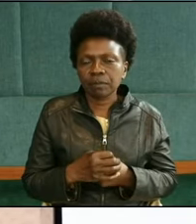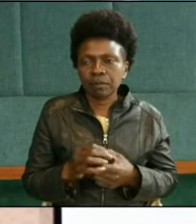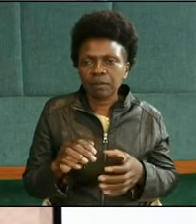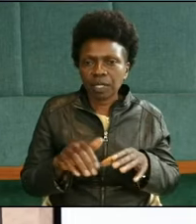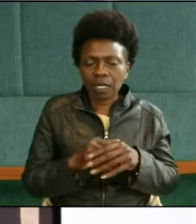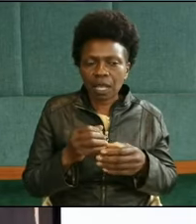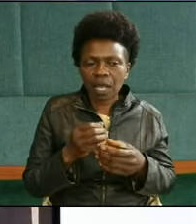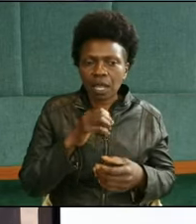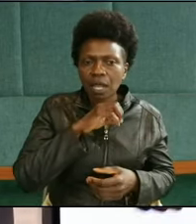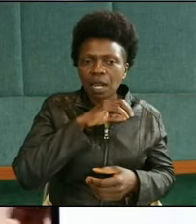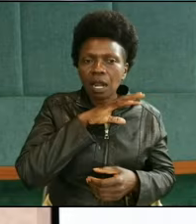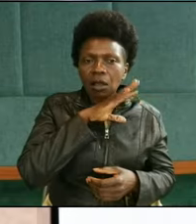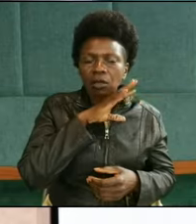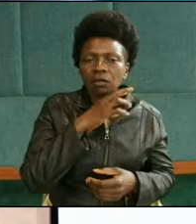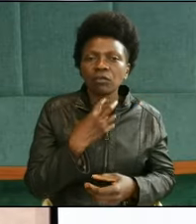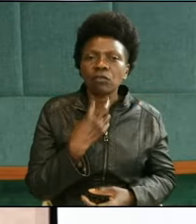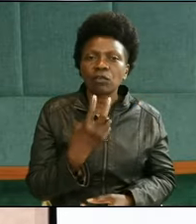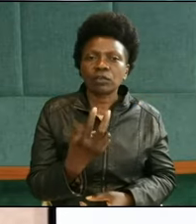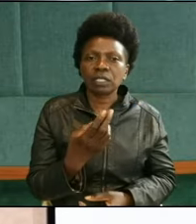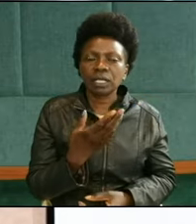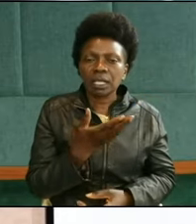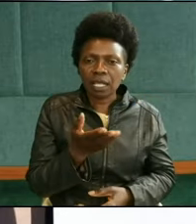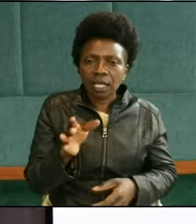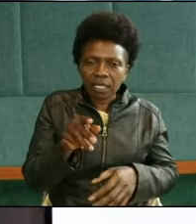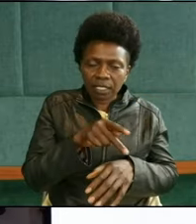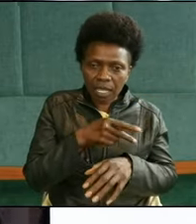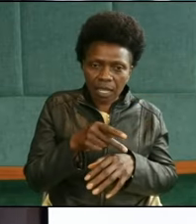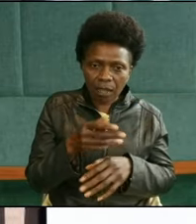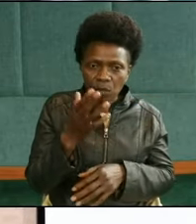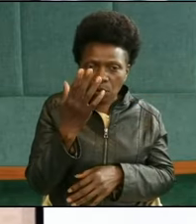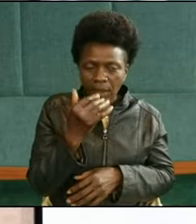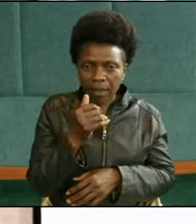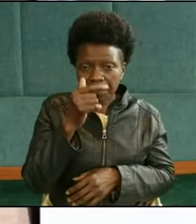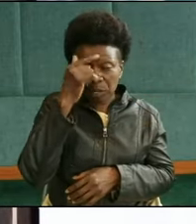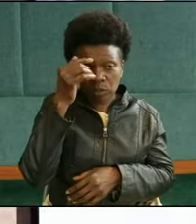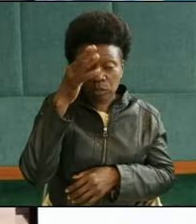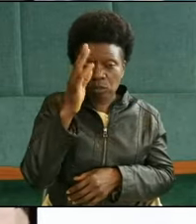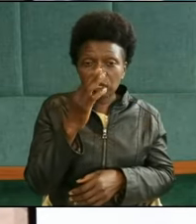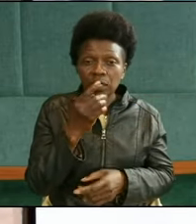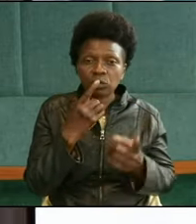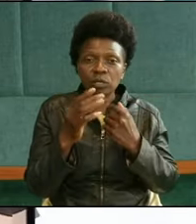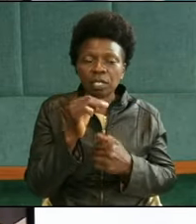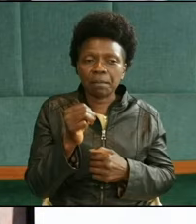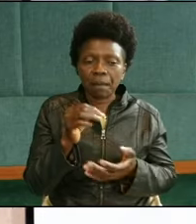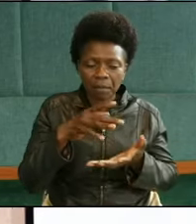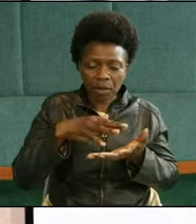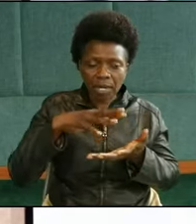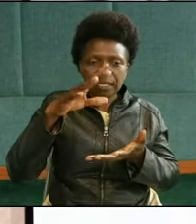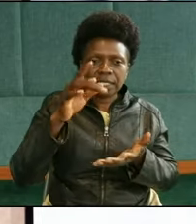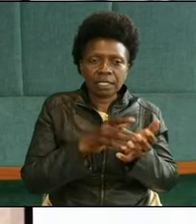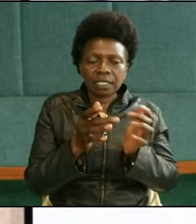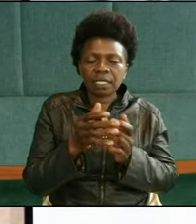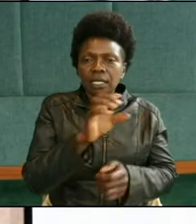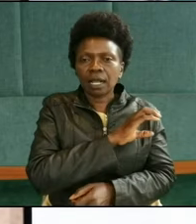In a loud voice, they sang because God had told them, praise